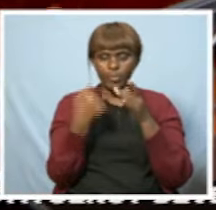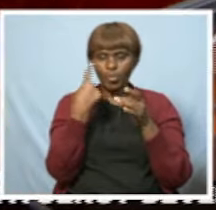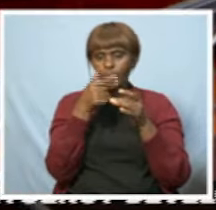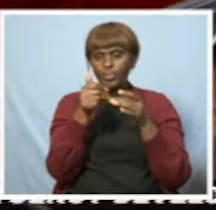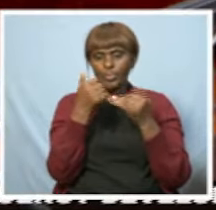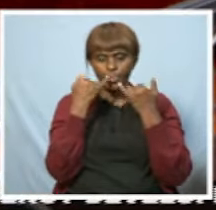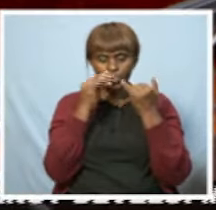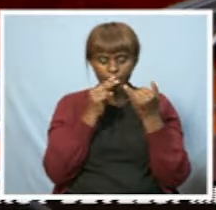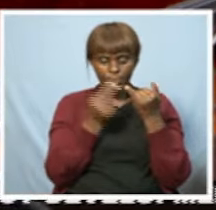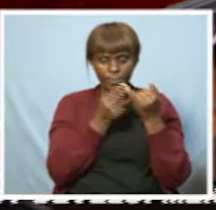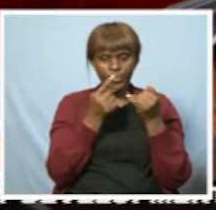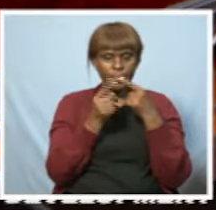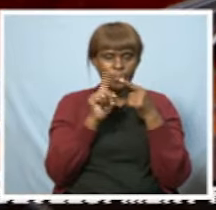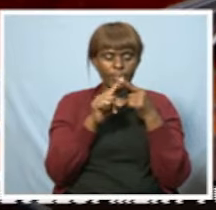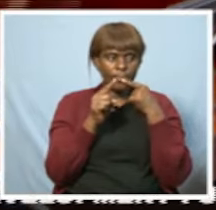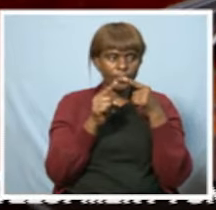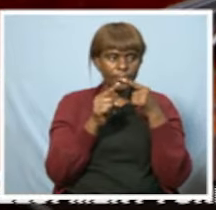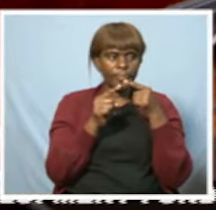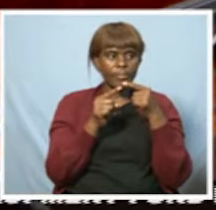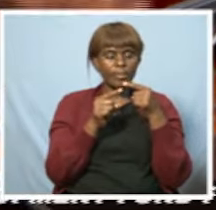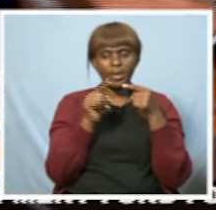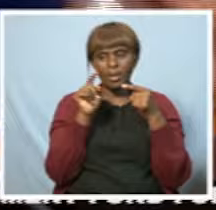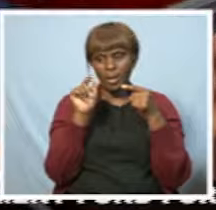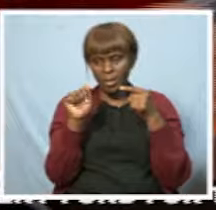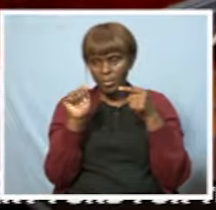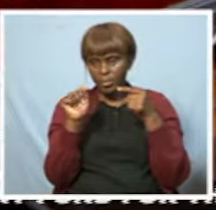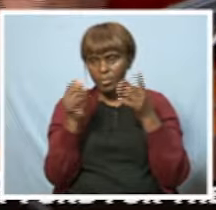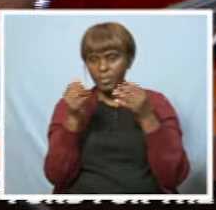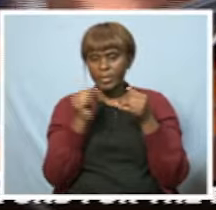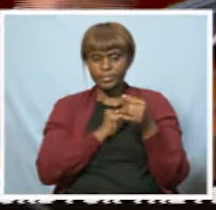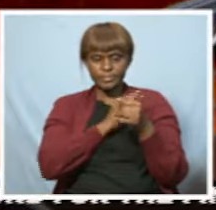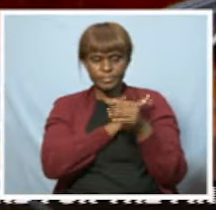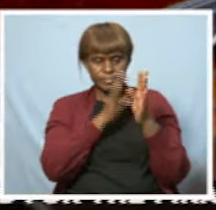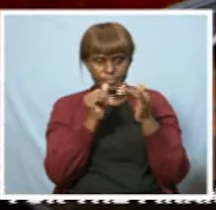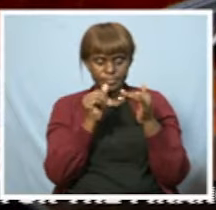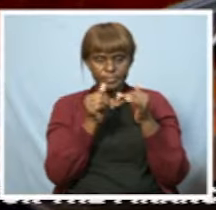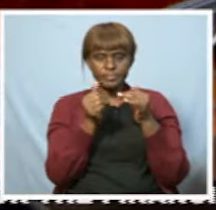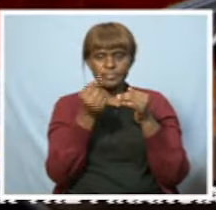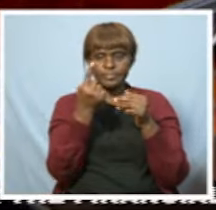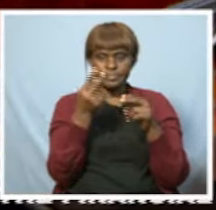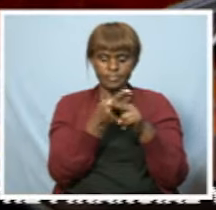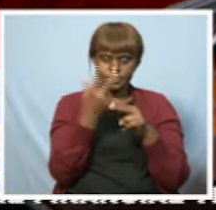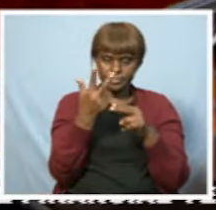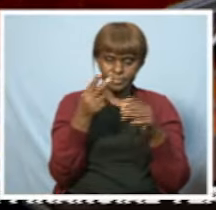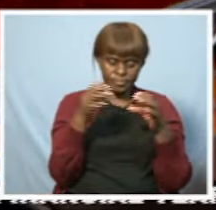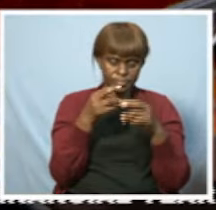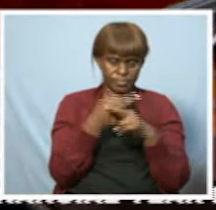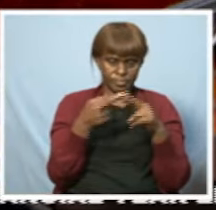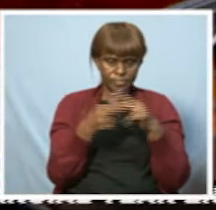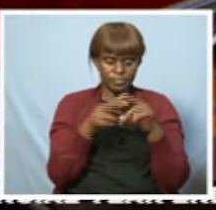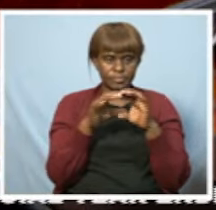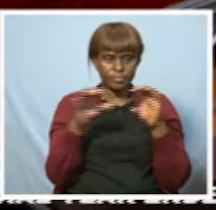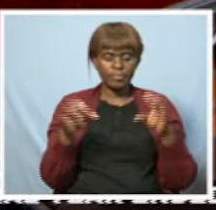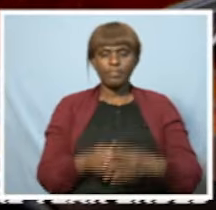that tell us to say, at Adiodio, we want a staff house, we want a 1x3 classroom block.